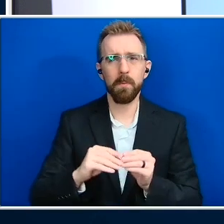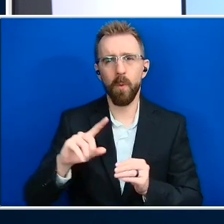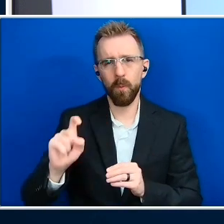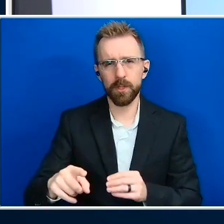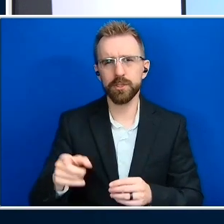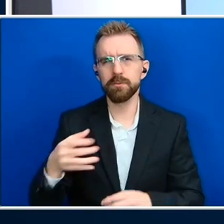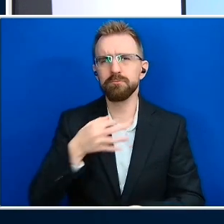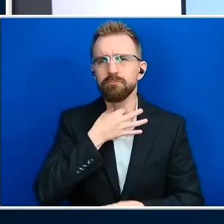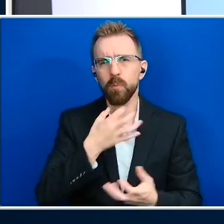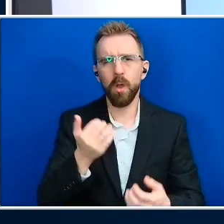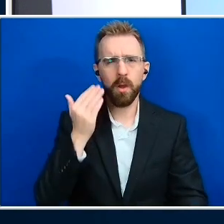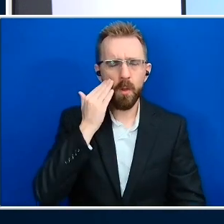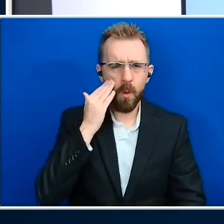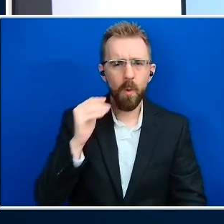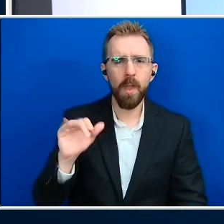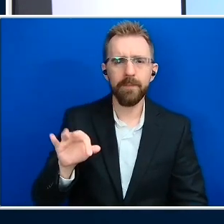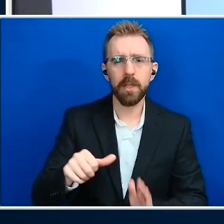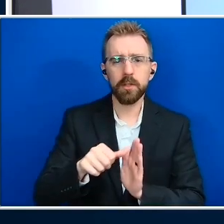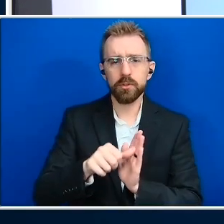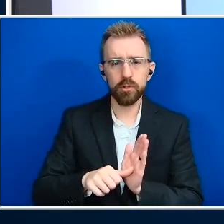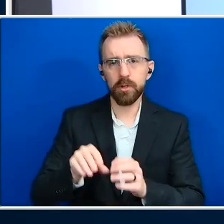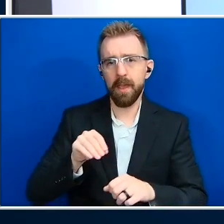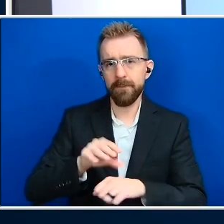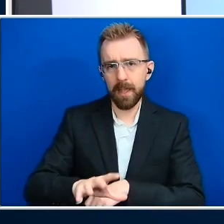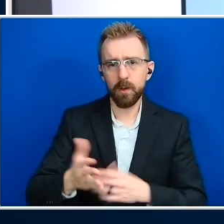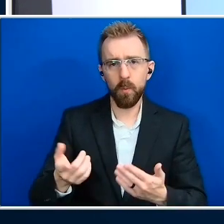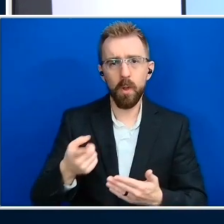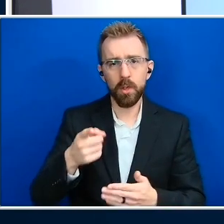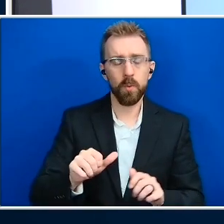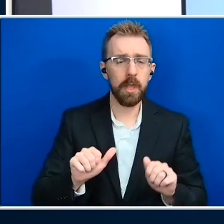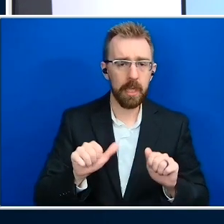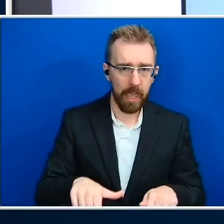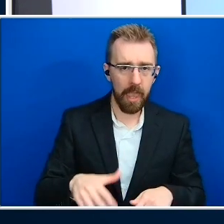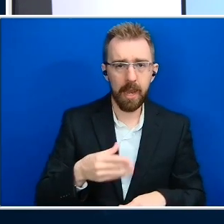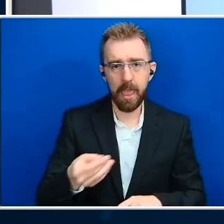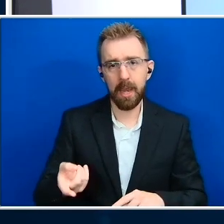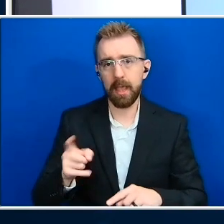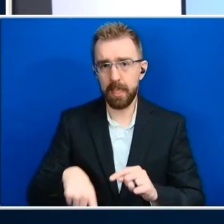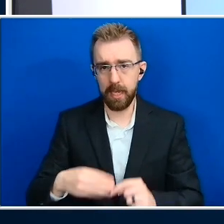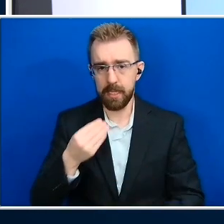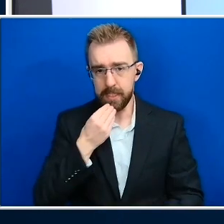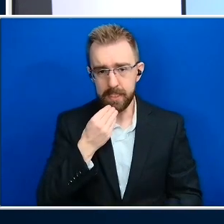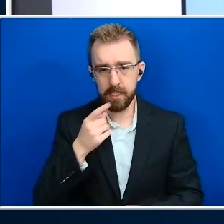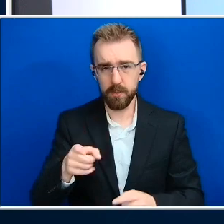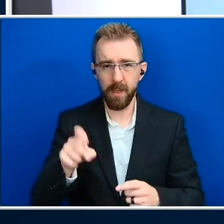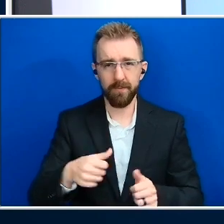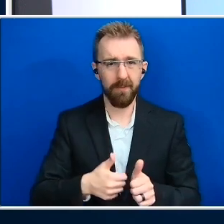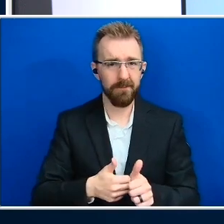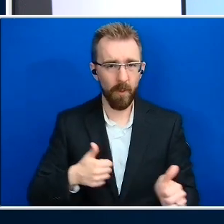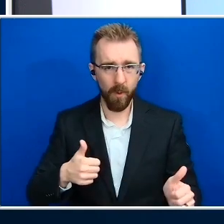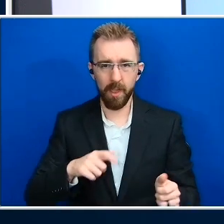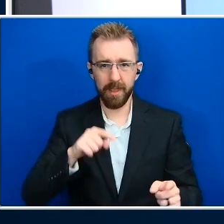if the surgery affected what you can and cannot eat. Do you have to avoid any kinds of